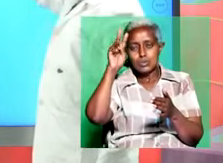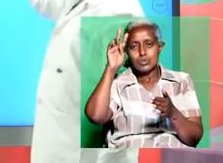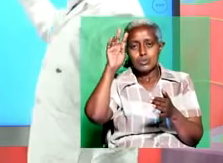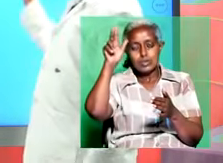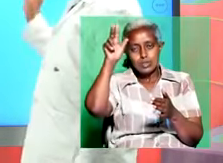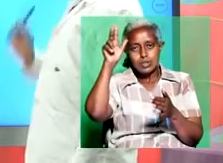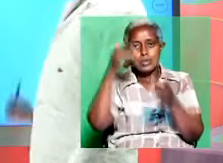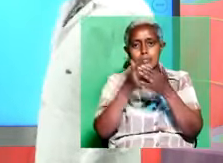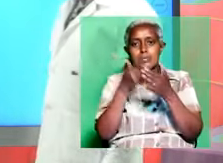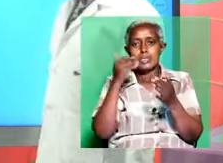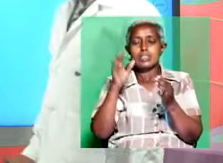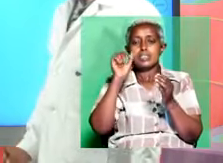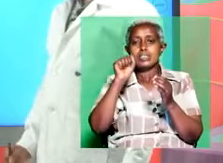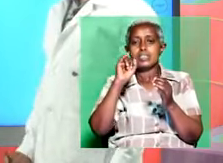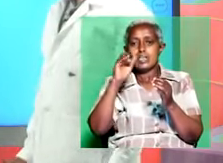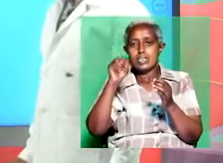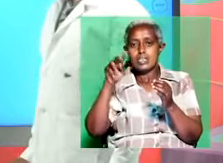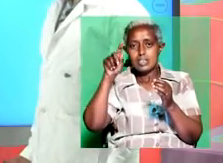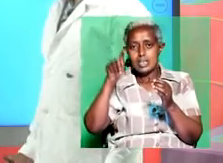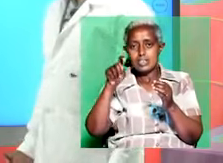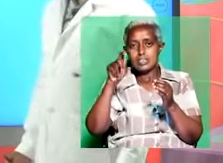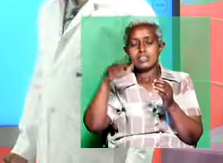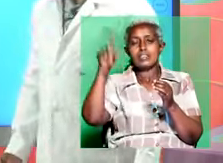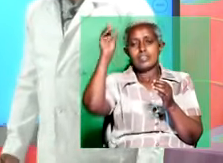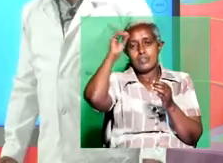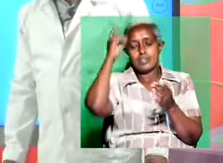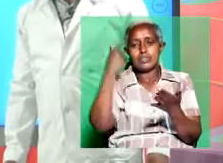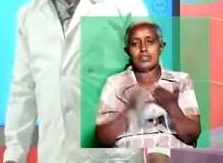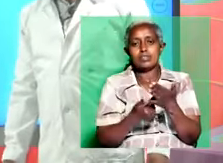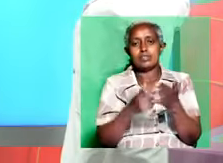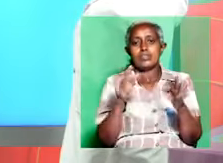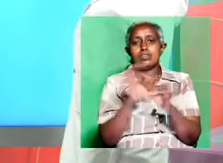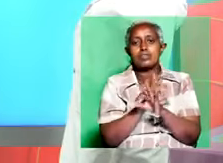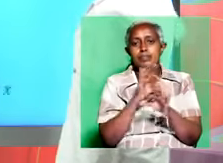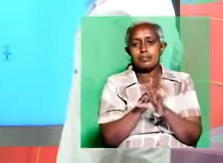plus sin x derivative. This is it. Therefore,